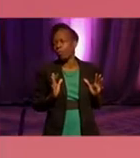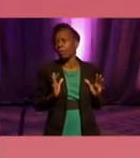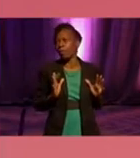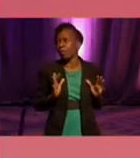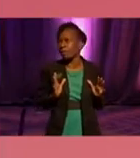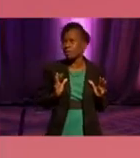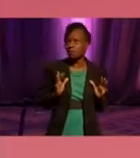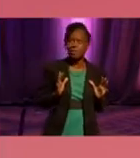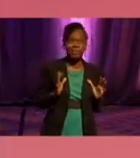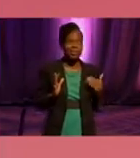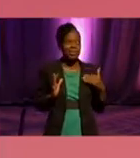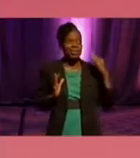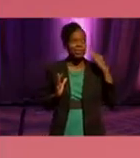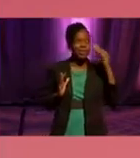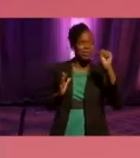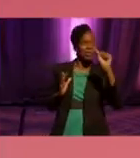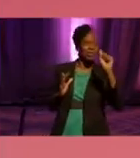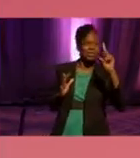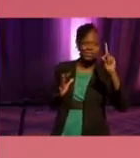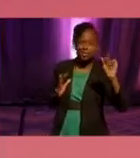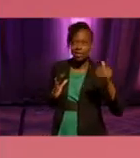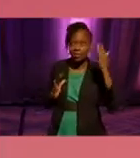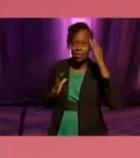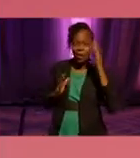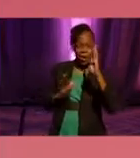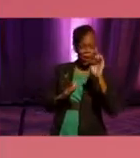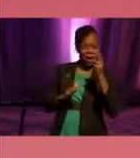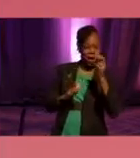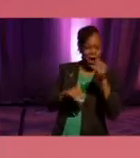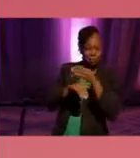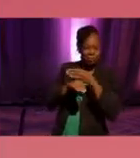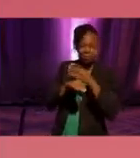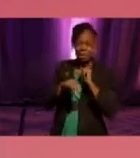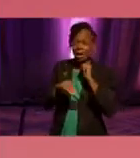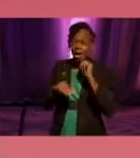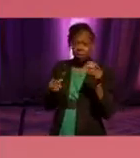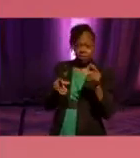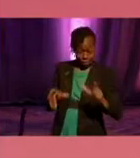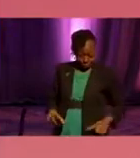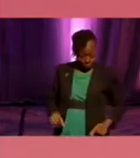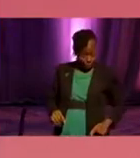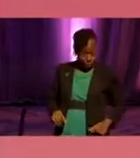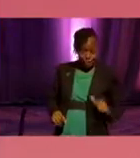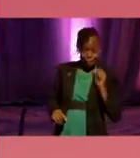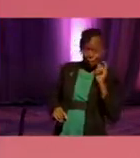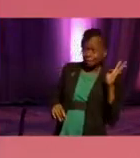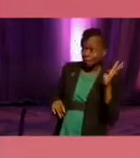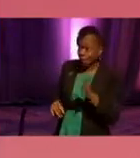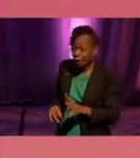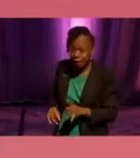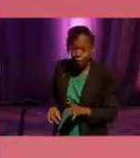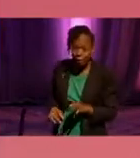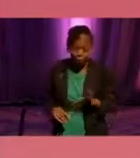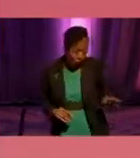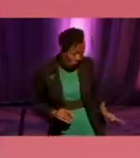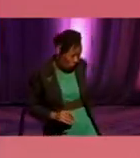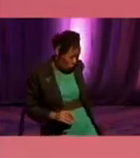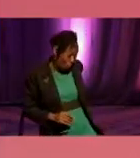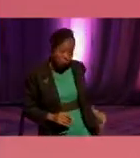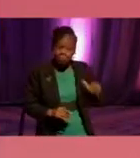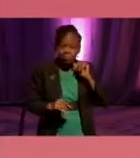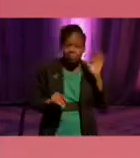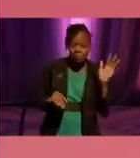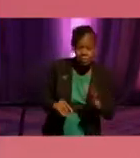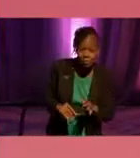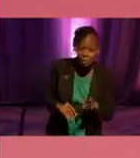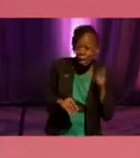was at Sandals, all-inclusive to the Bahamas. I didn't have to wipe a butt. I didn't have to change diapers. I didn't have to